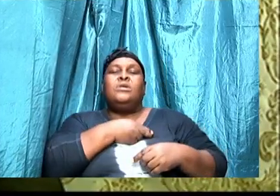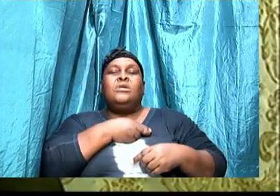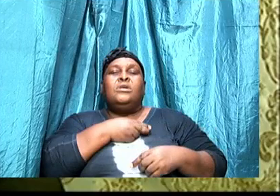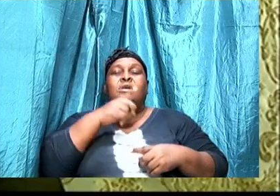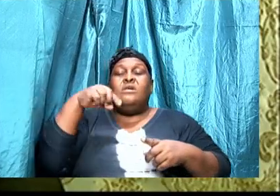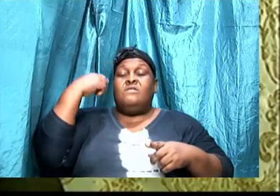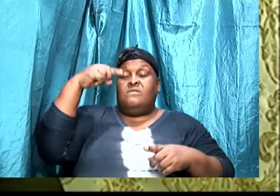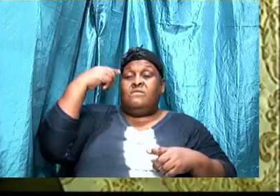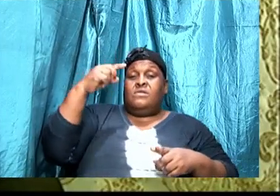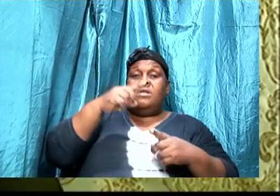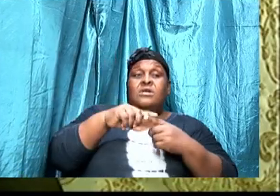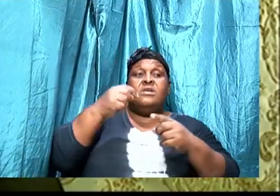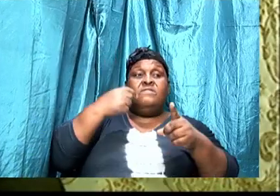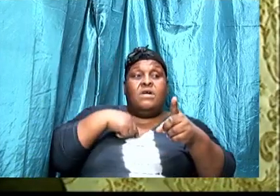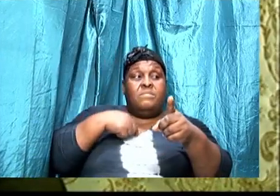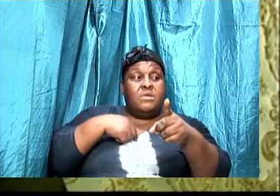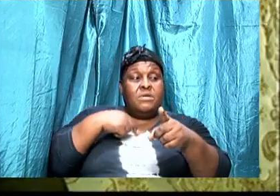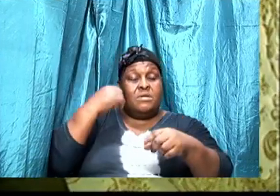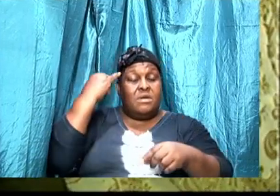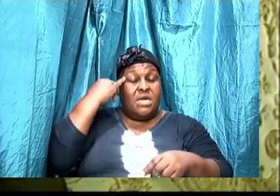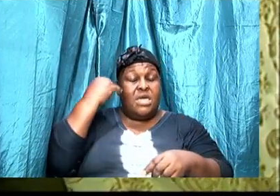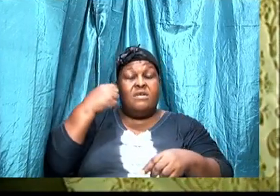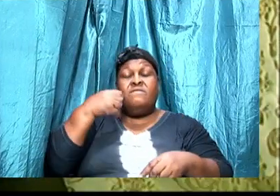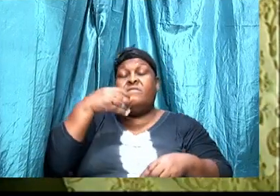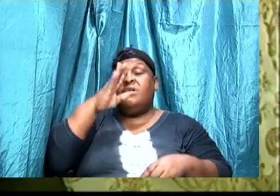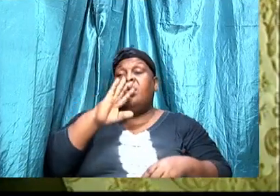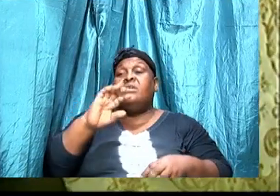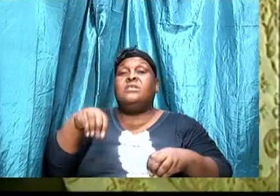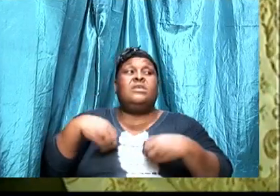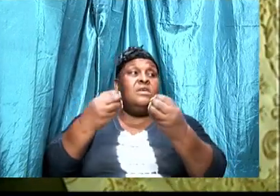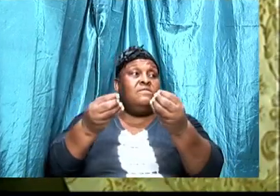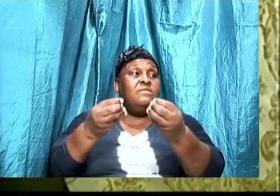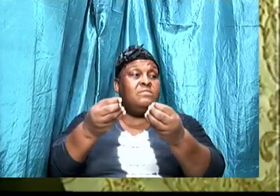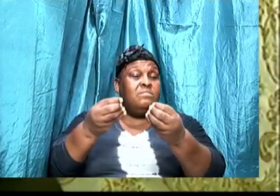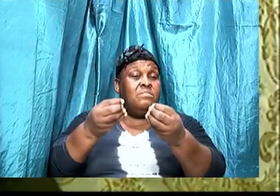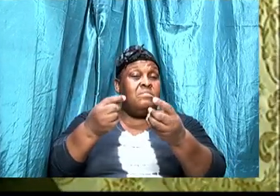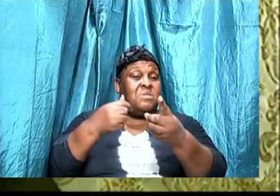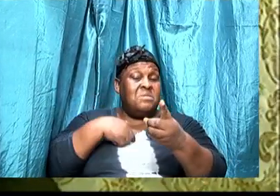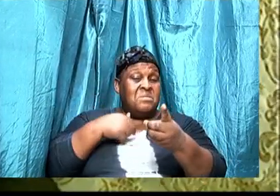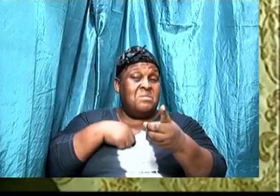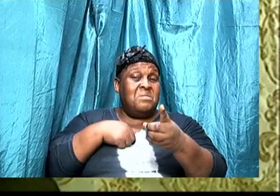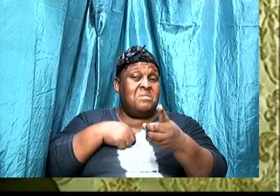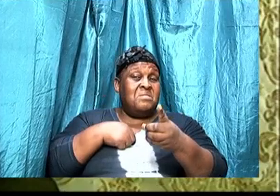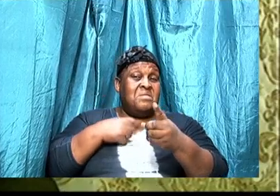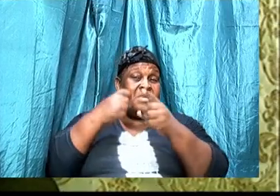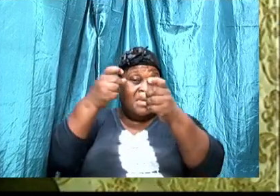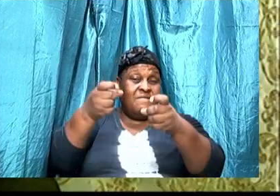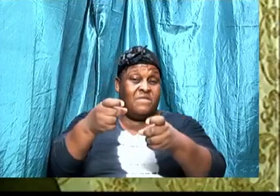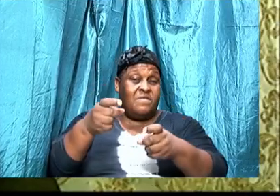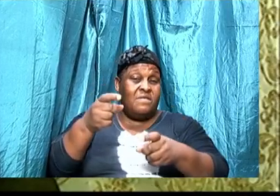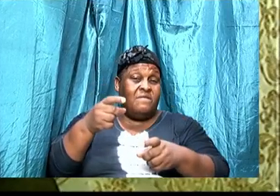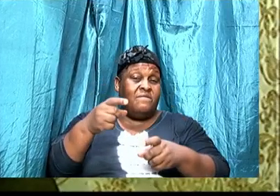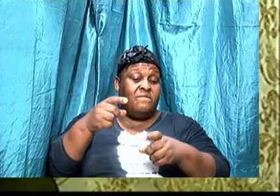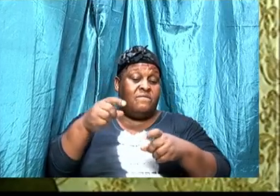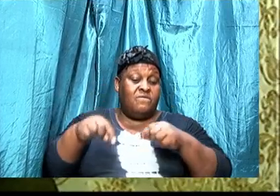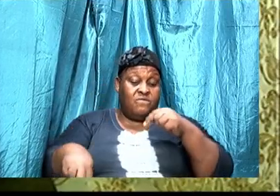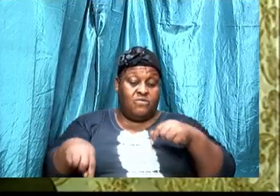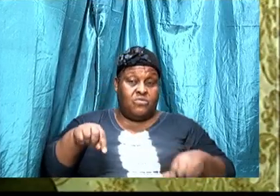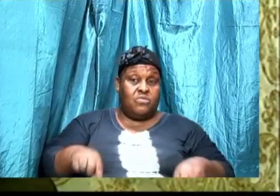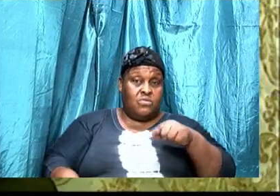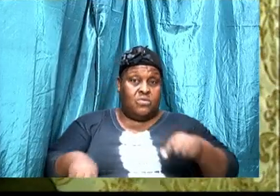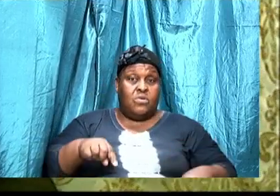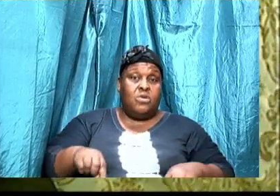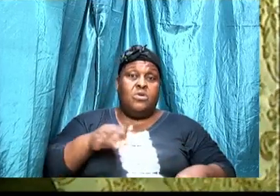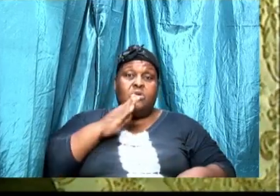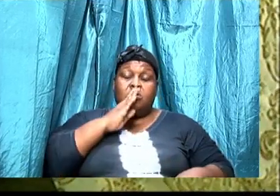if God has given me the gifting of a foot, for me to try and be an eye.